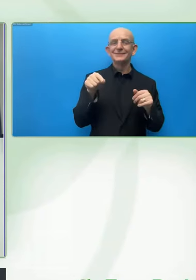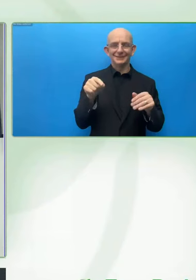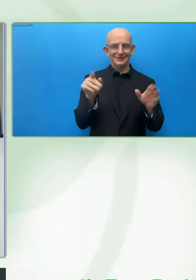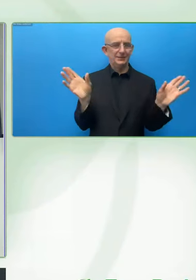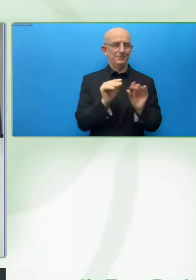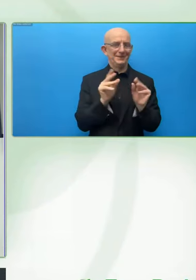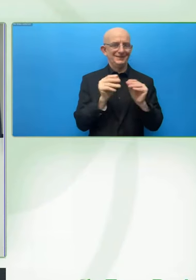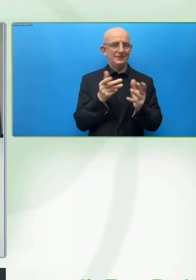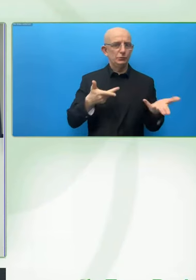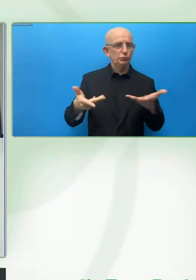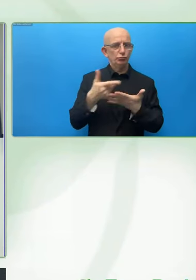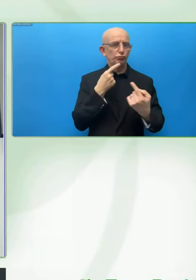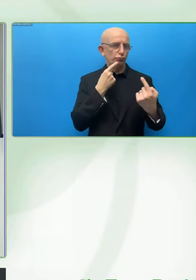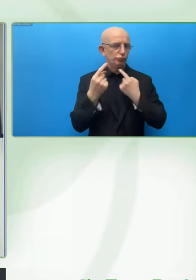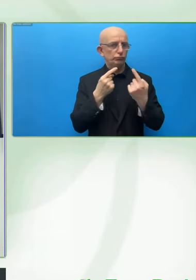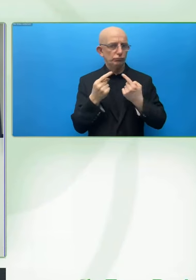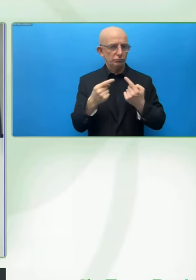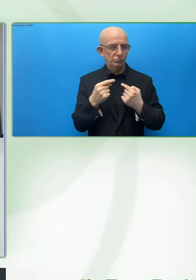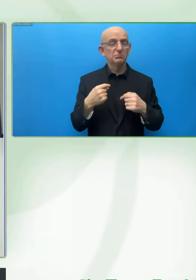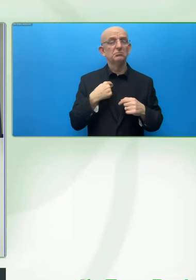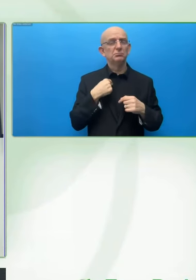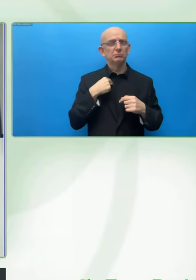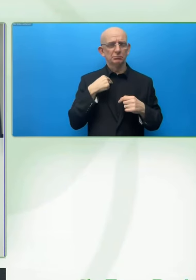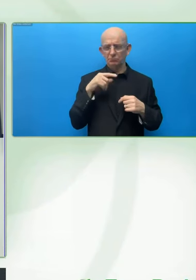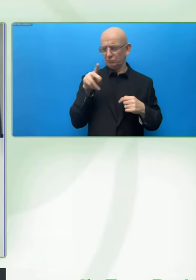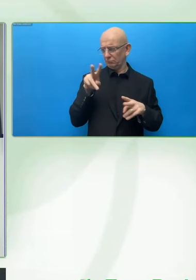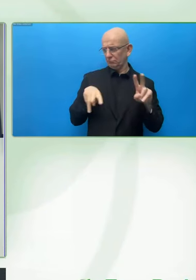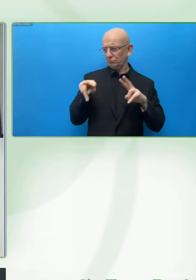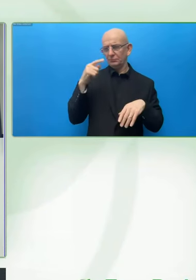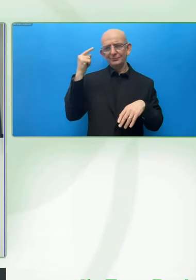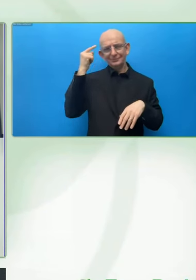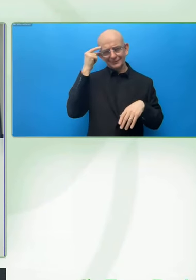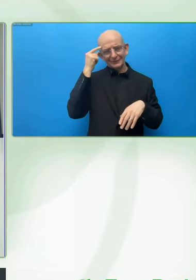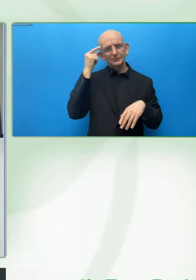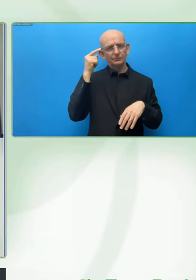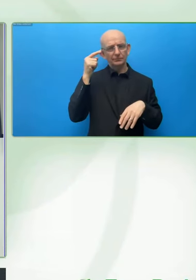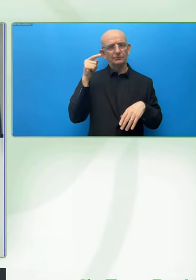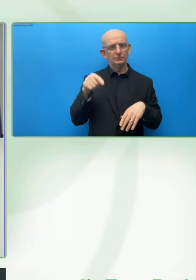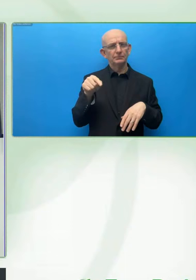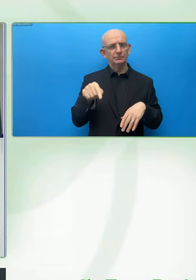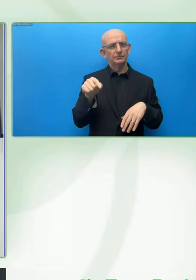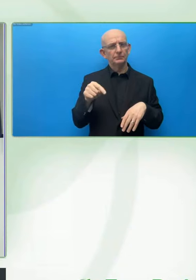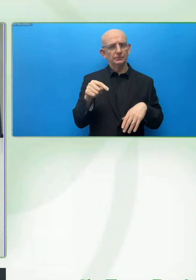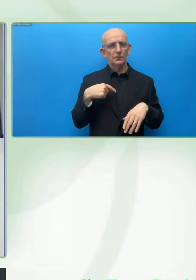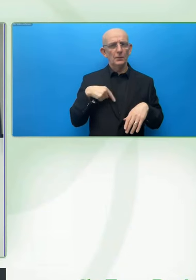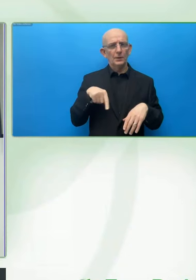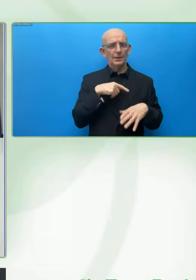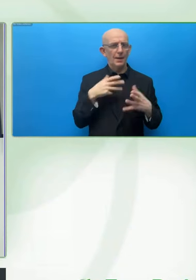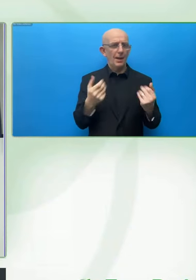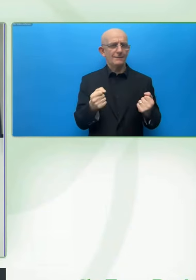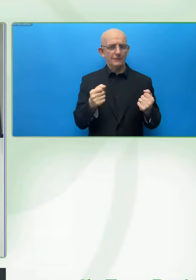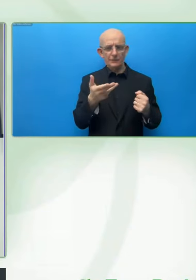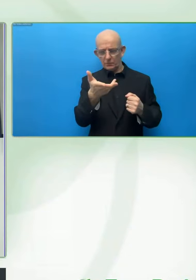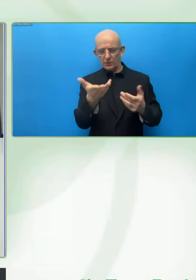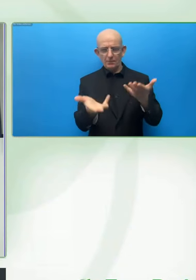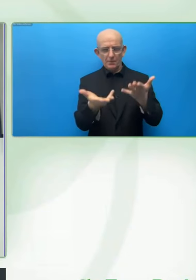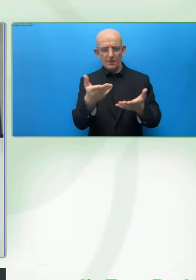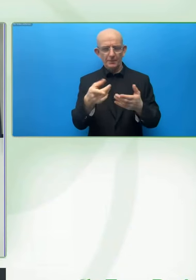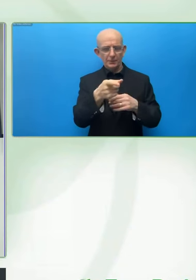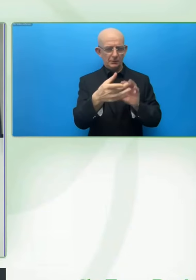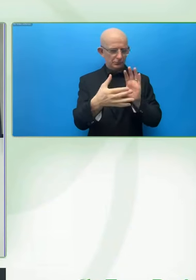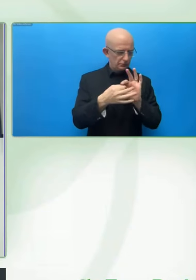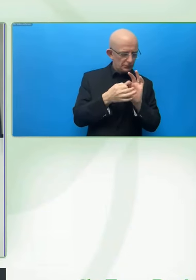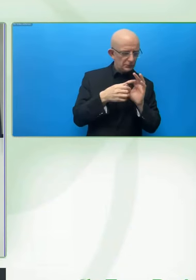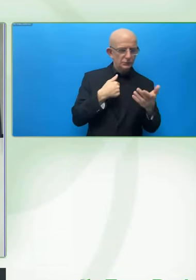are close to our contact. And please, if you have any issues that you would like that we put